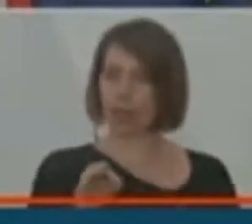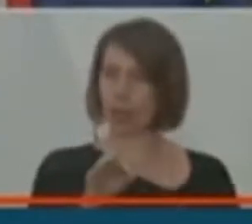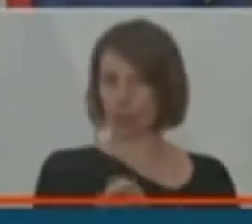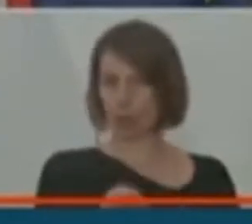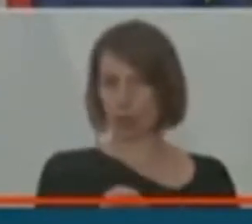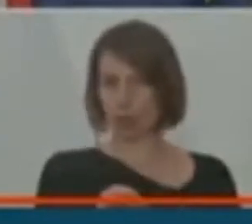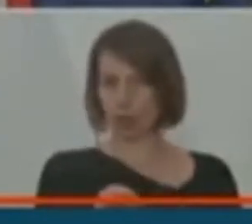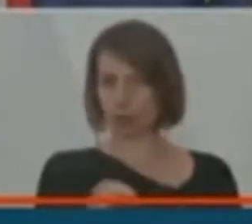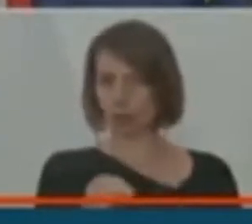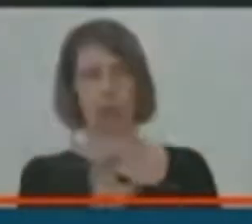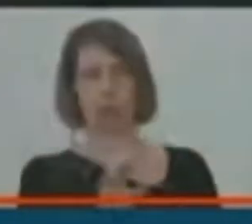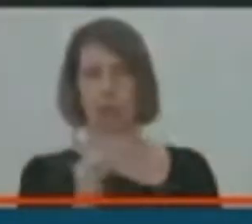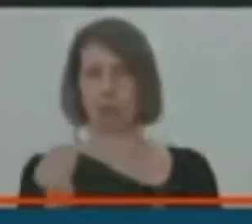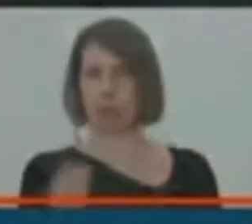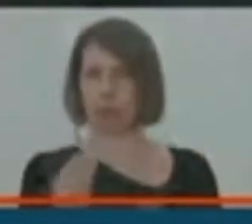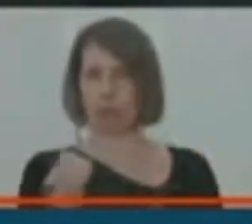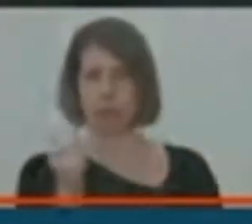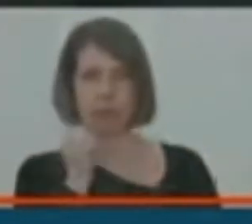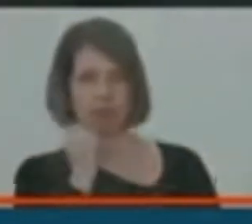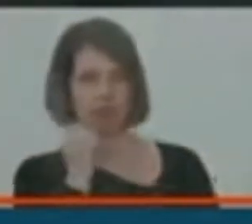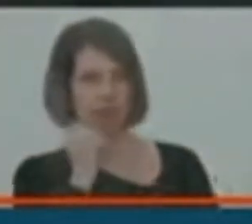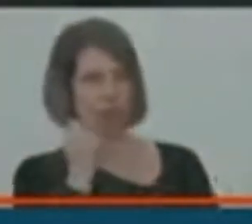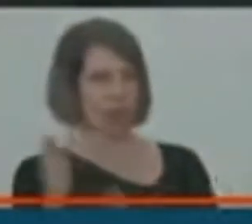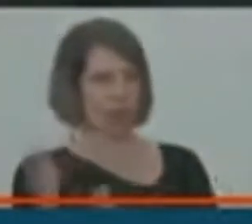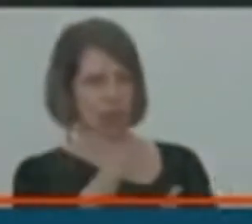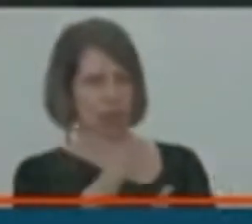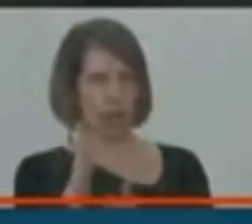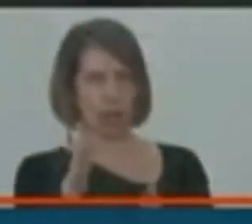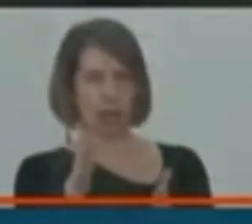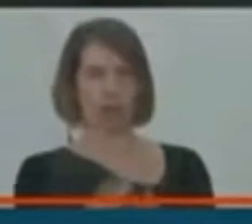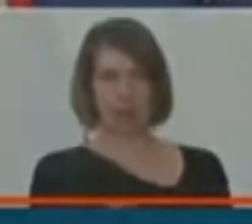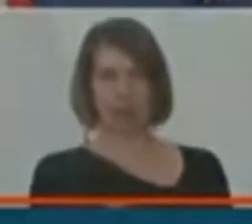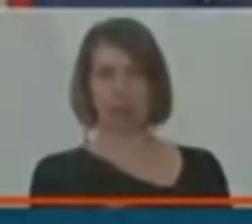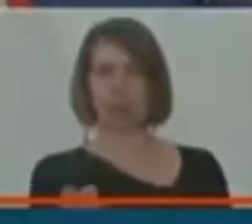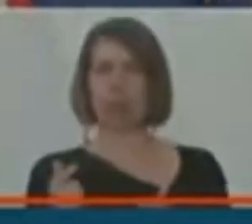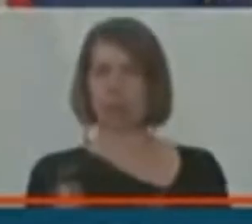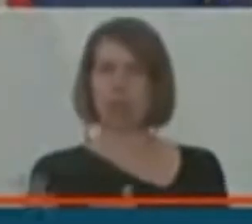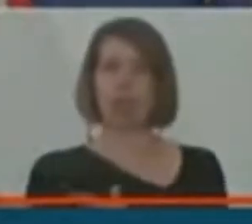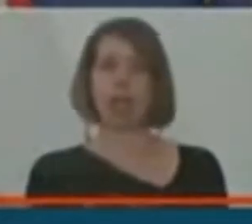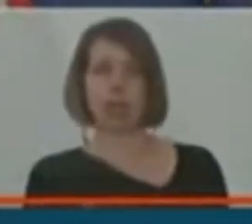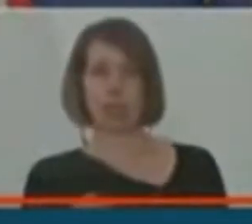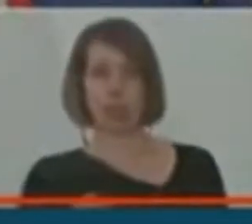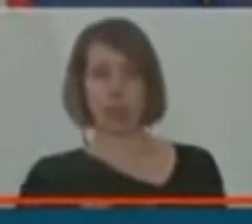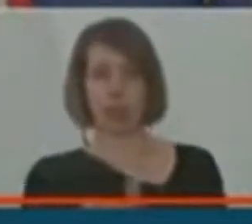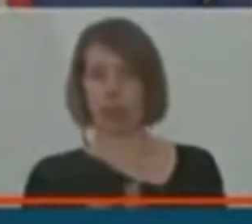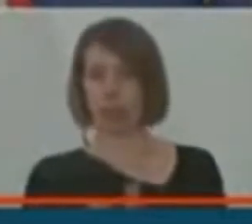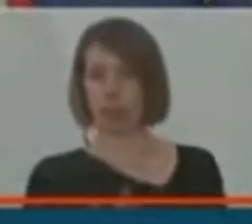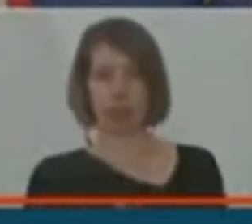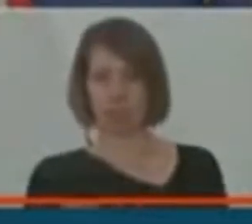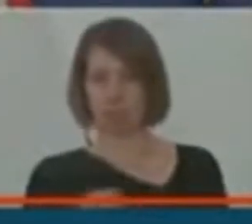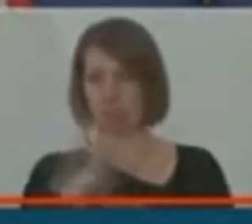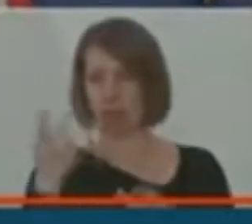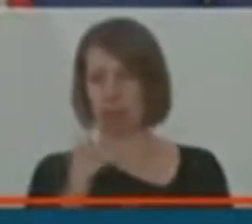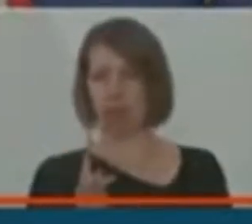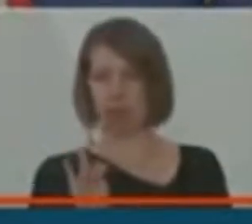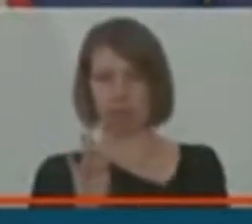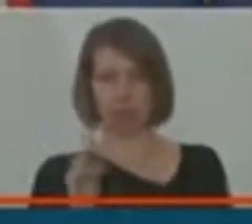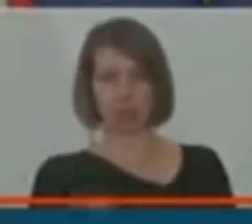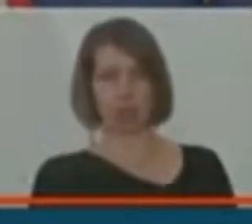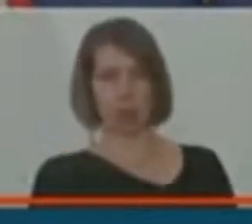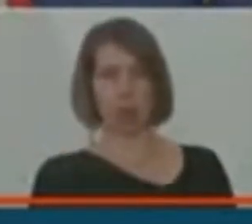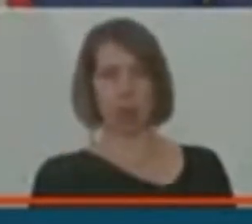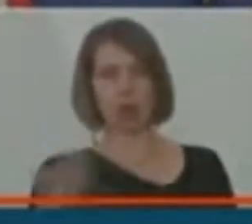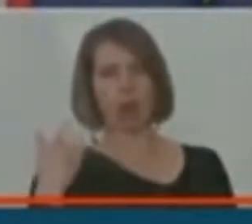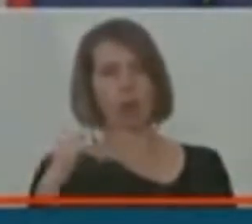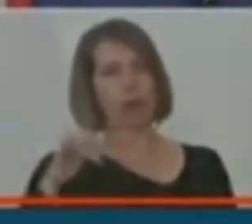differences between the member states will become greater and greater. These delivery plans clearly contradict the political goal of the European